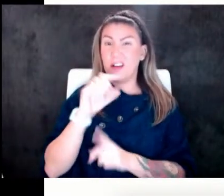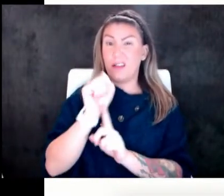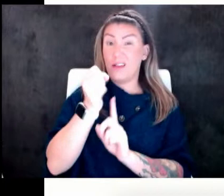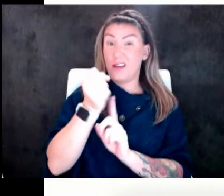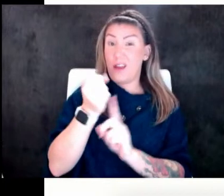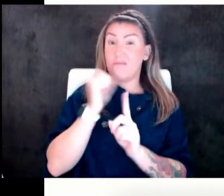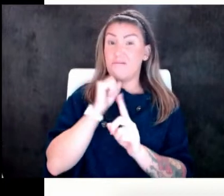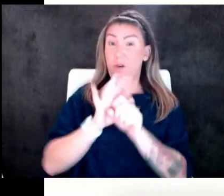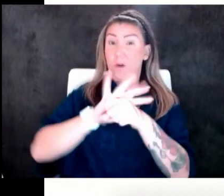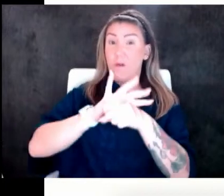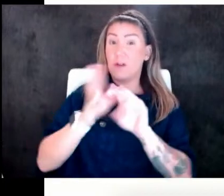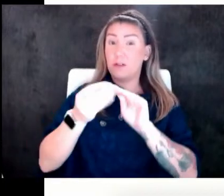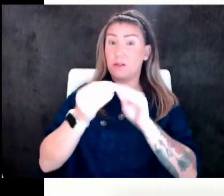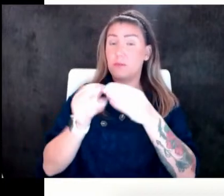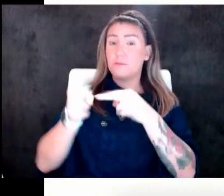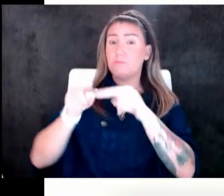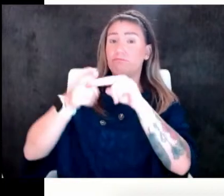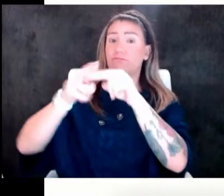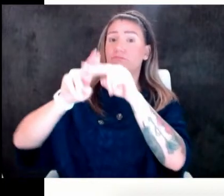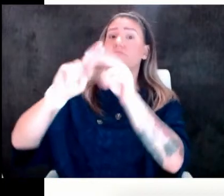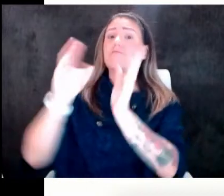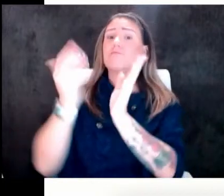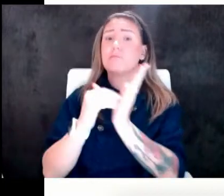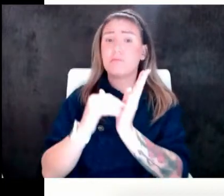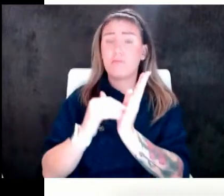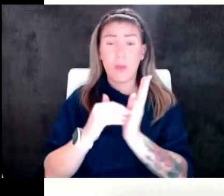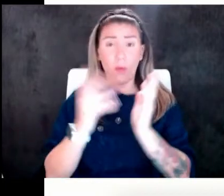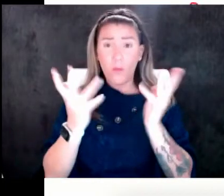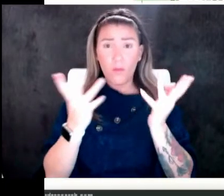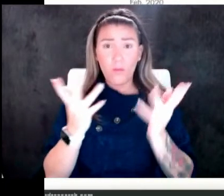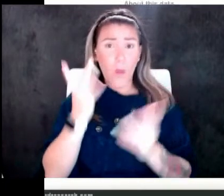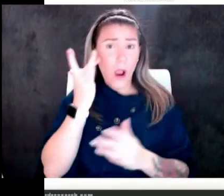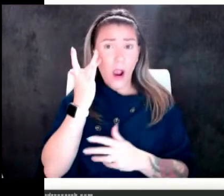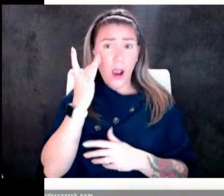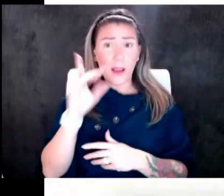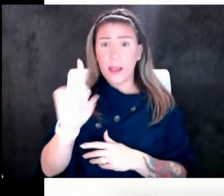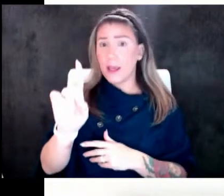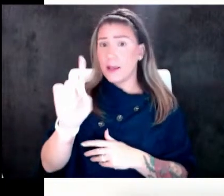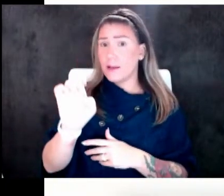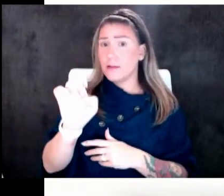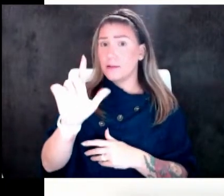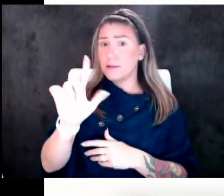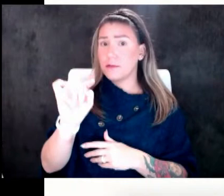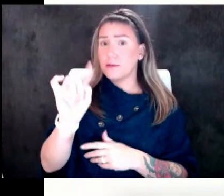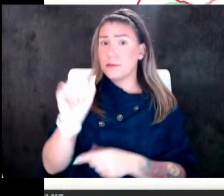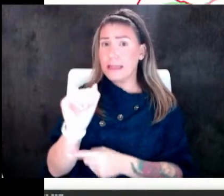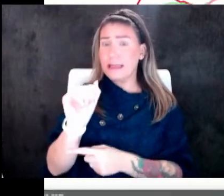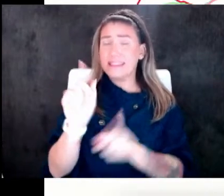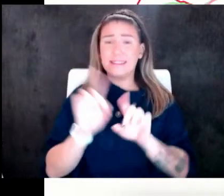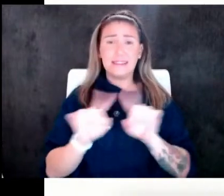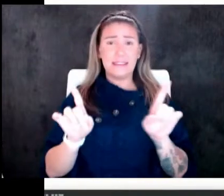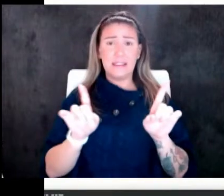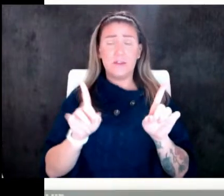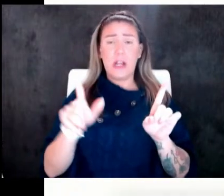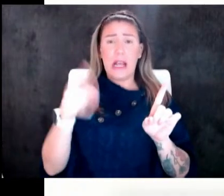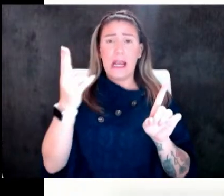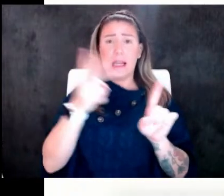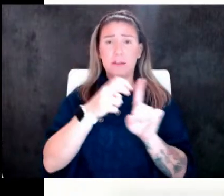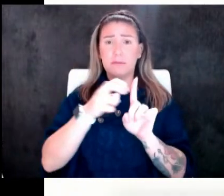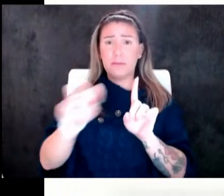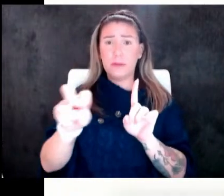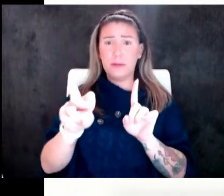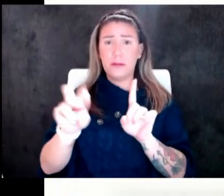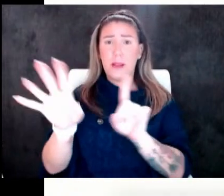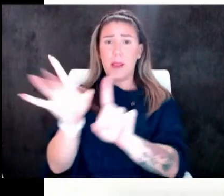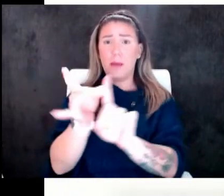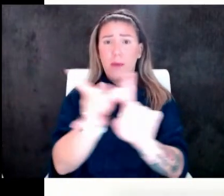that? And the answer is that Delta is different. It's still highly transmissible. The weather's getting colder. Things are starting to